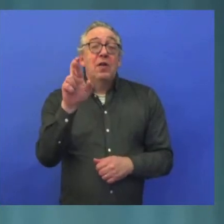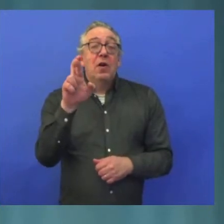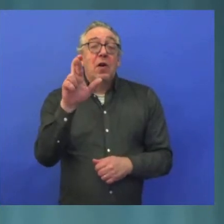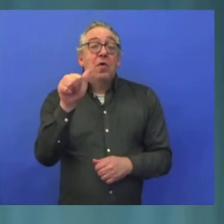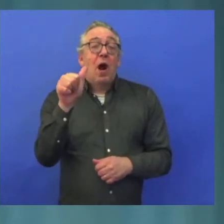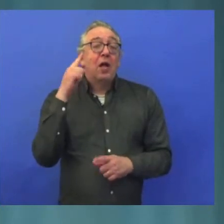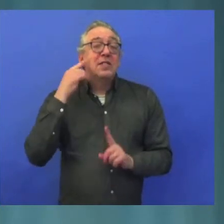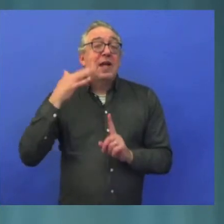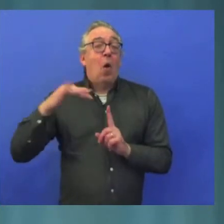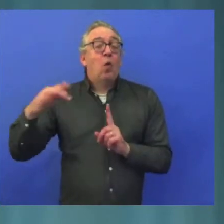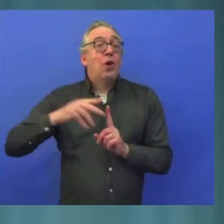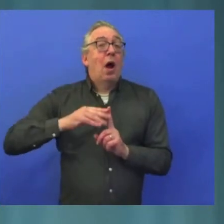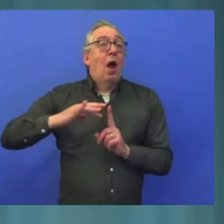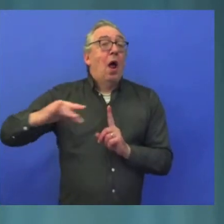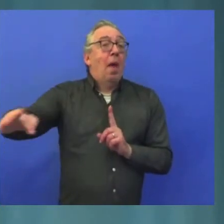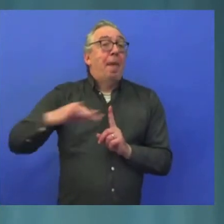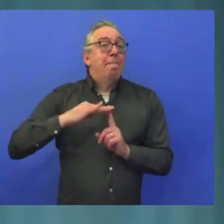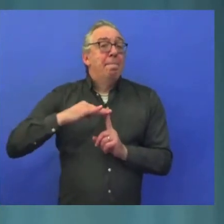example, this is